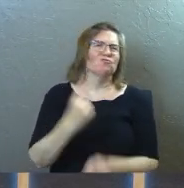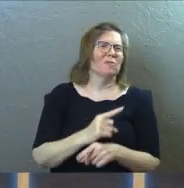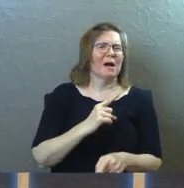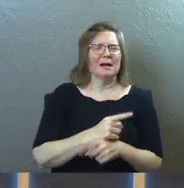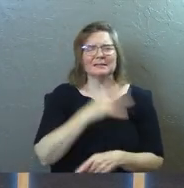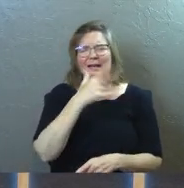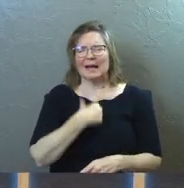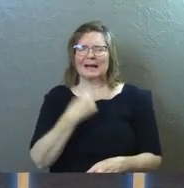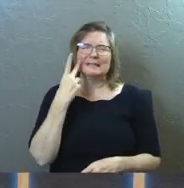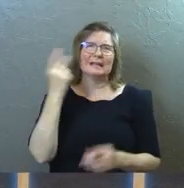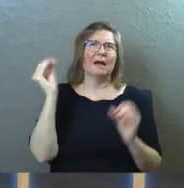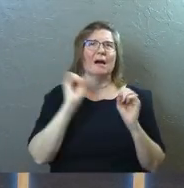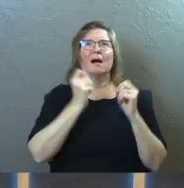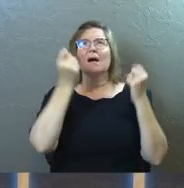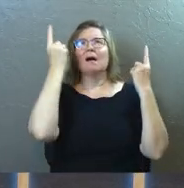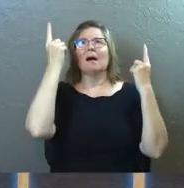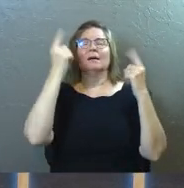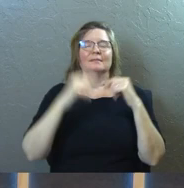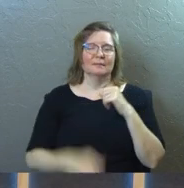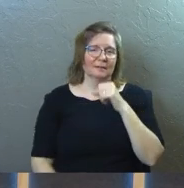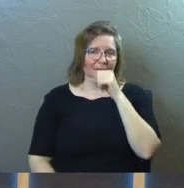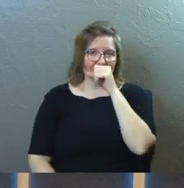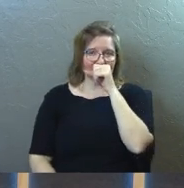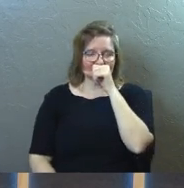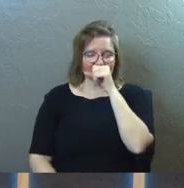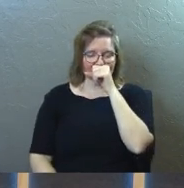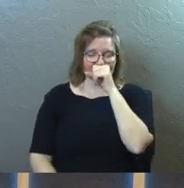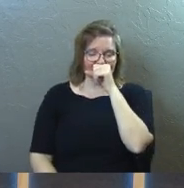right, Dad, I see the light.